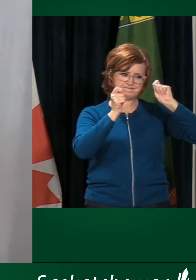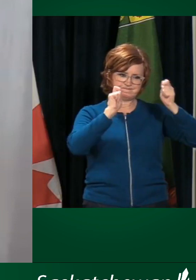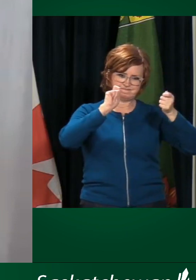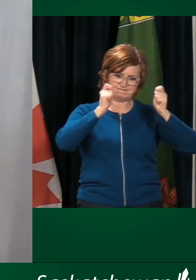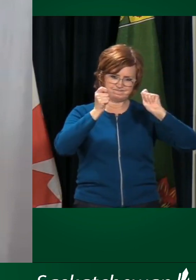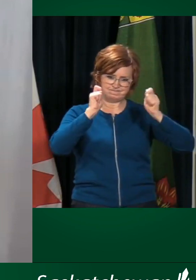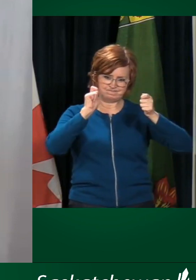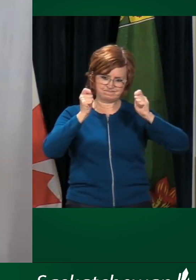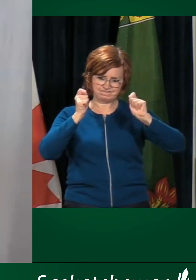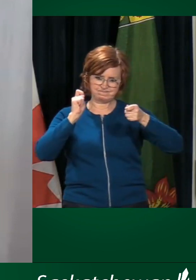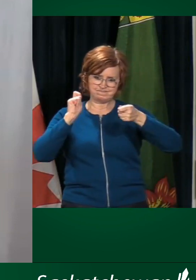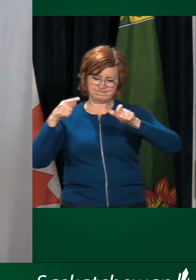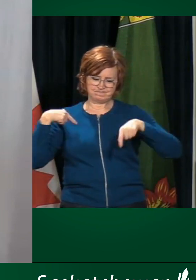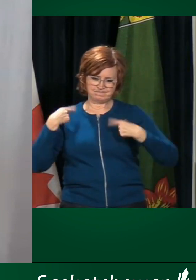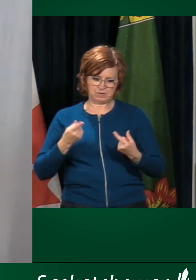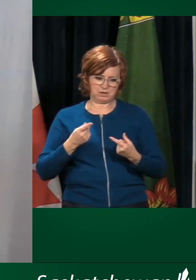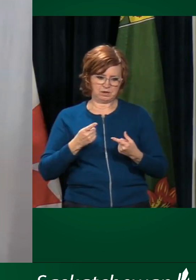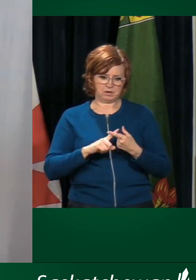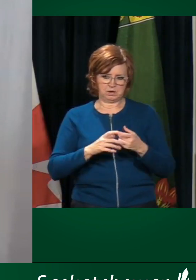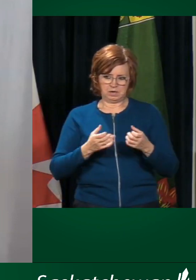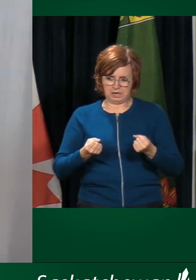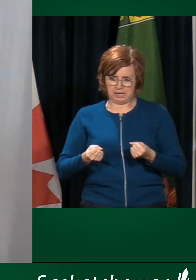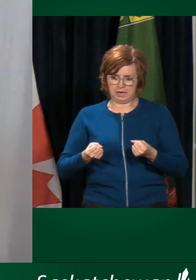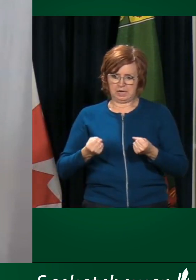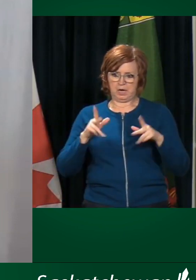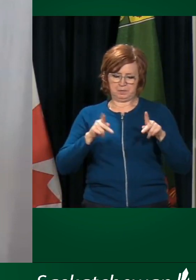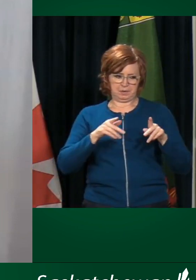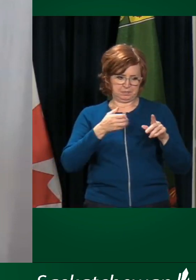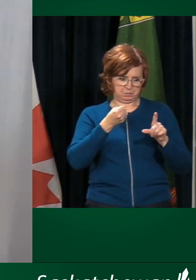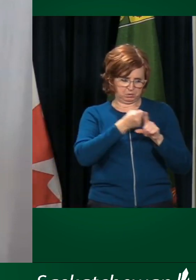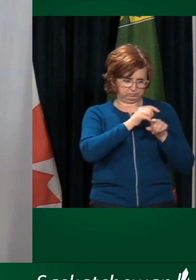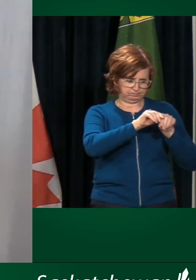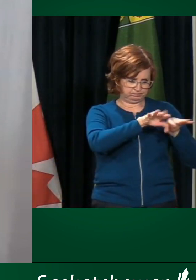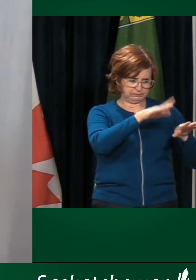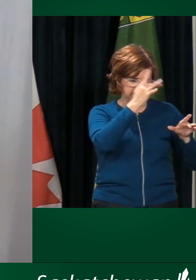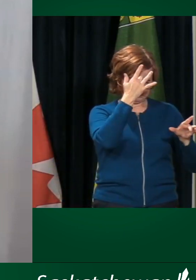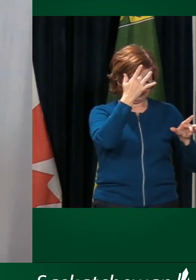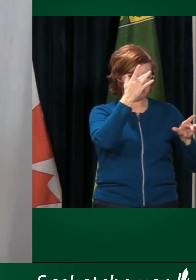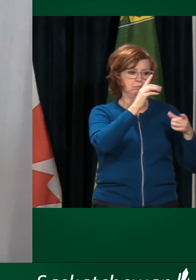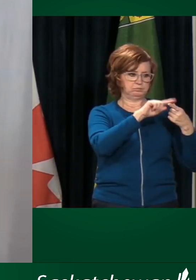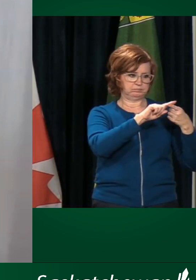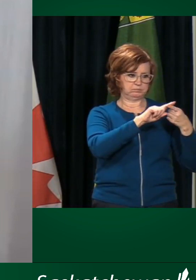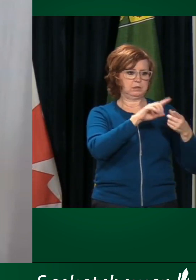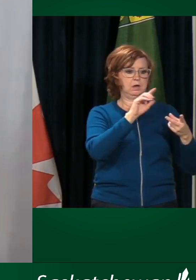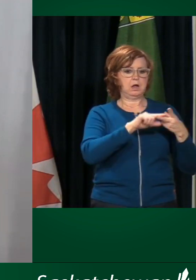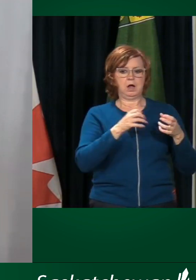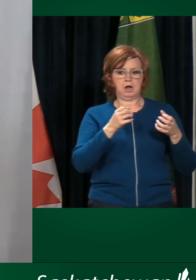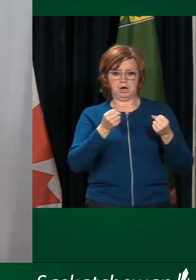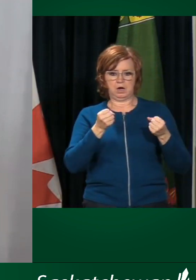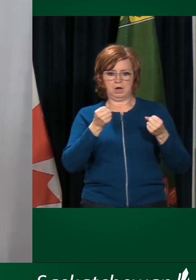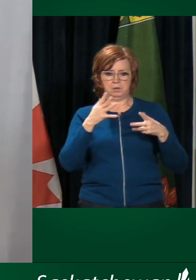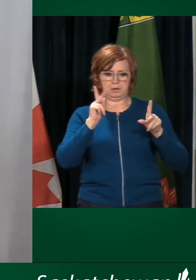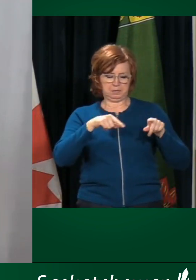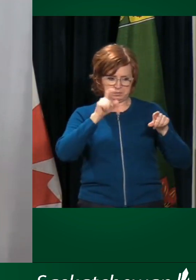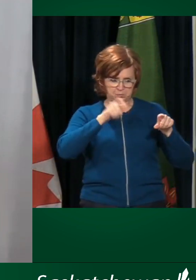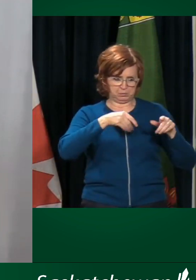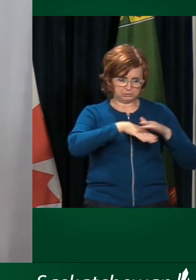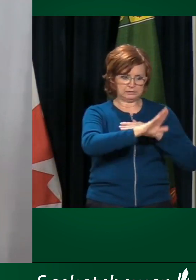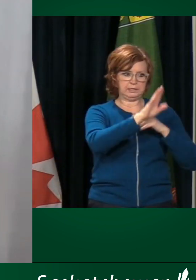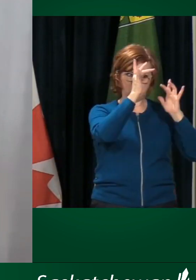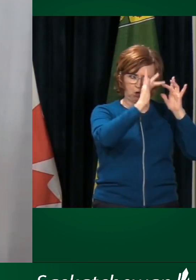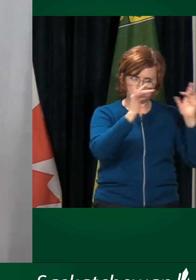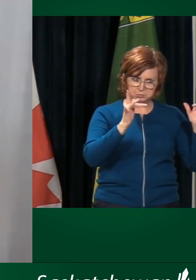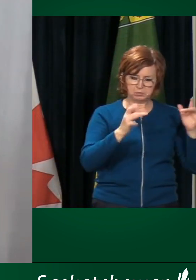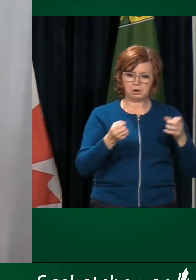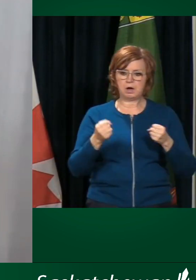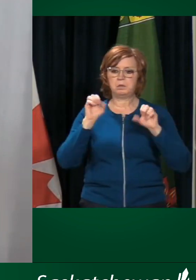the number of people that might be impacted, how many people may come to hospital, how many people could,